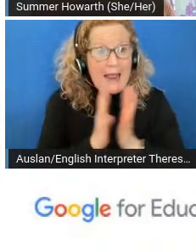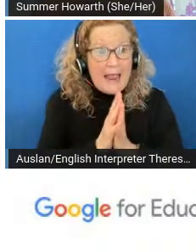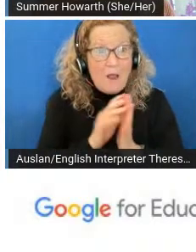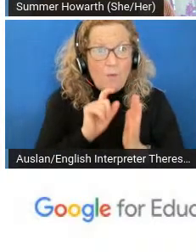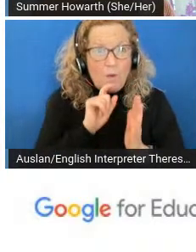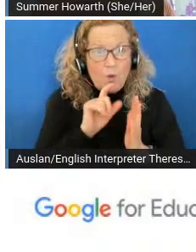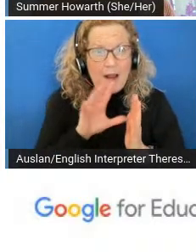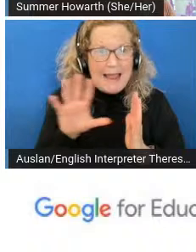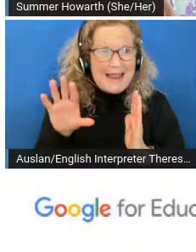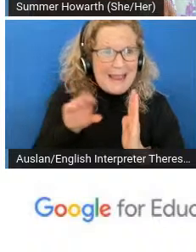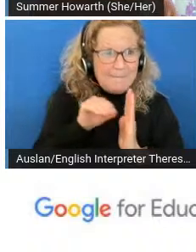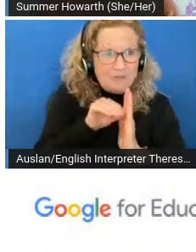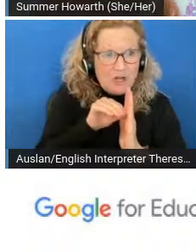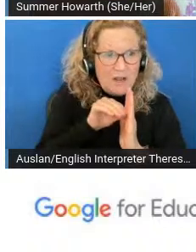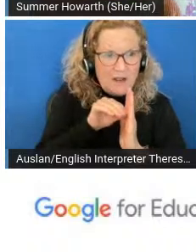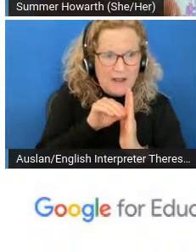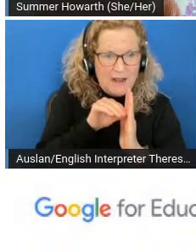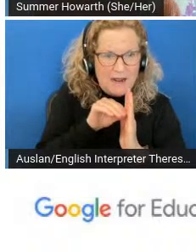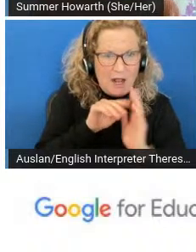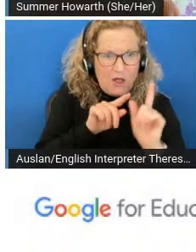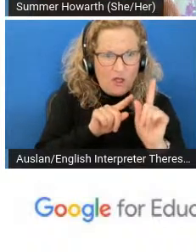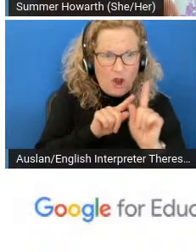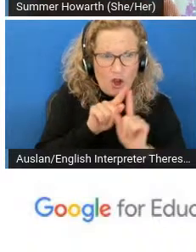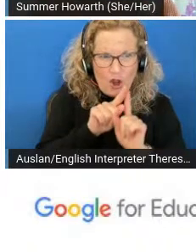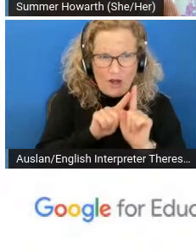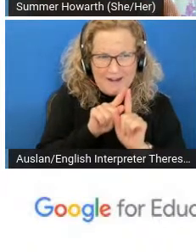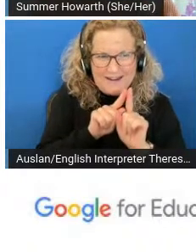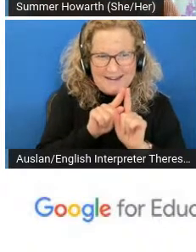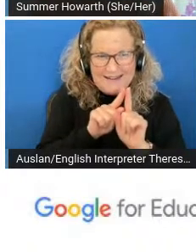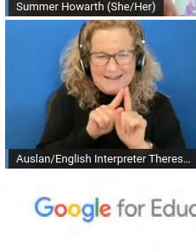the learning around